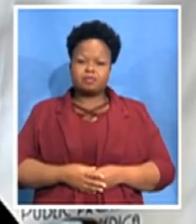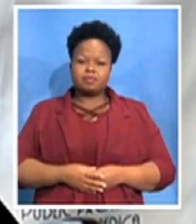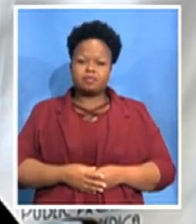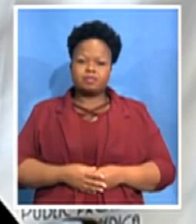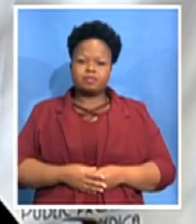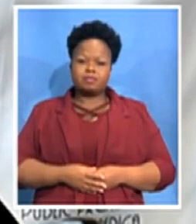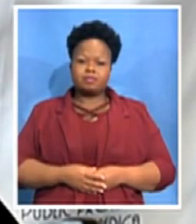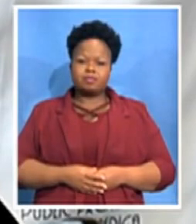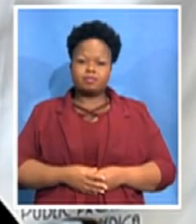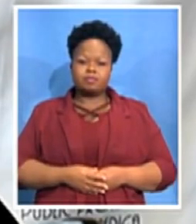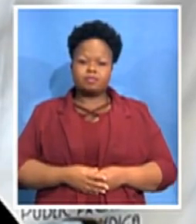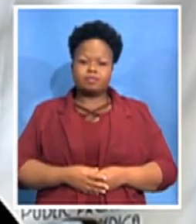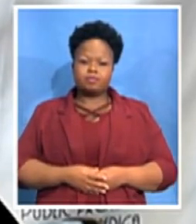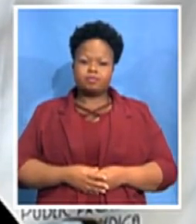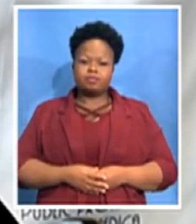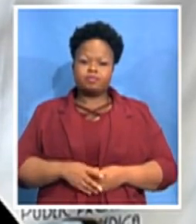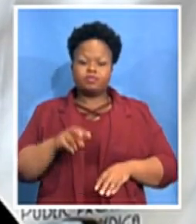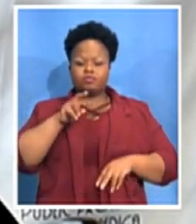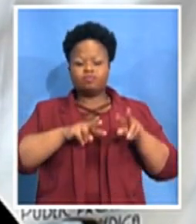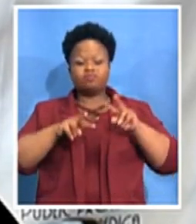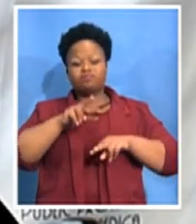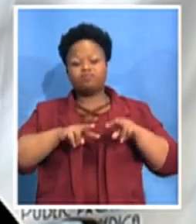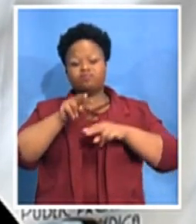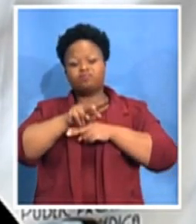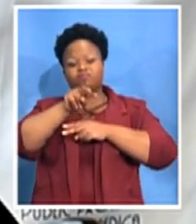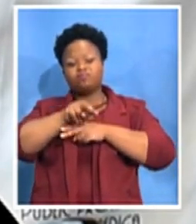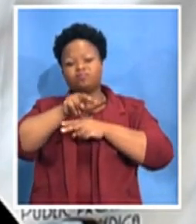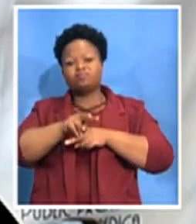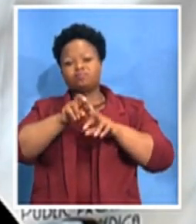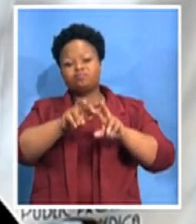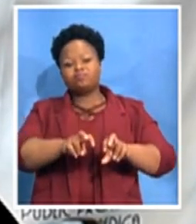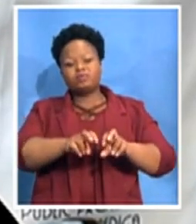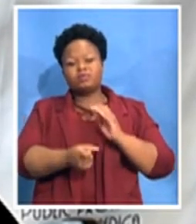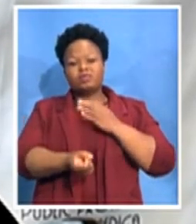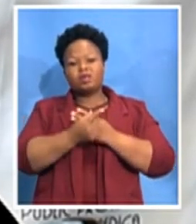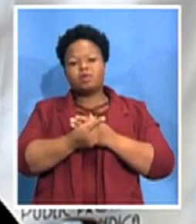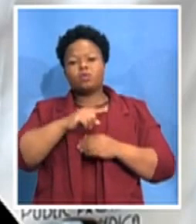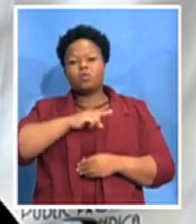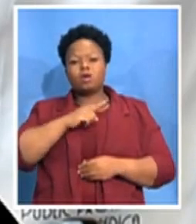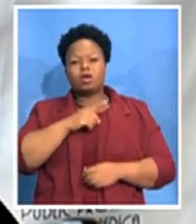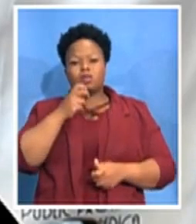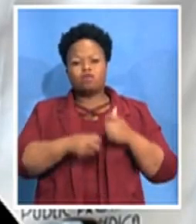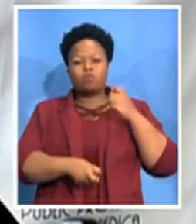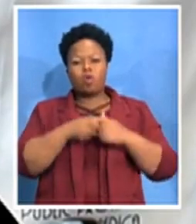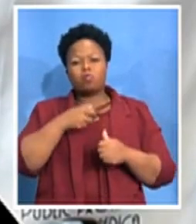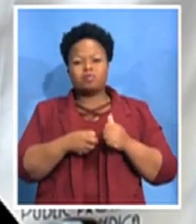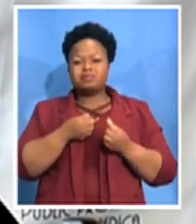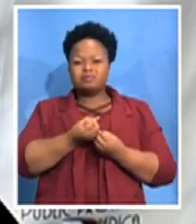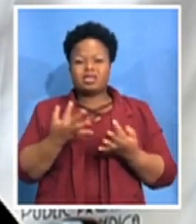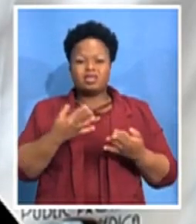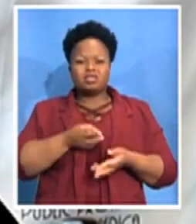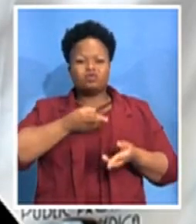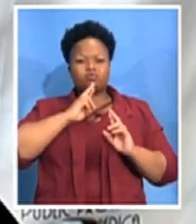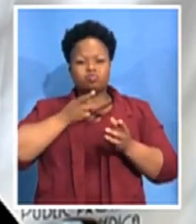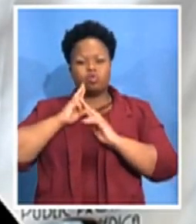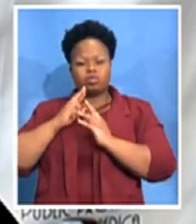inspections focused on factors or gaps behind all the problems or complaints reported in some of the 5 provinces, some of which